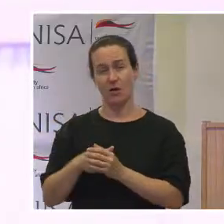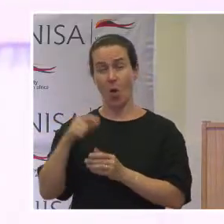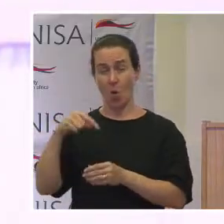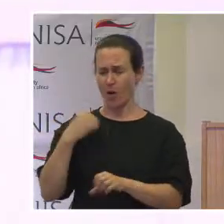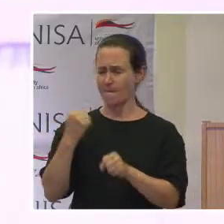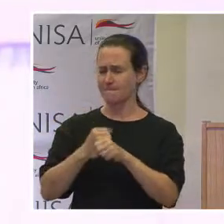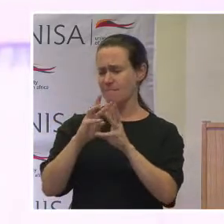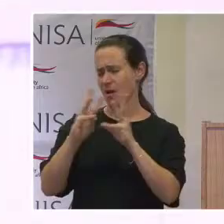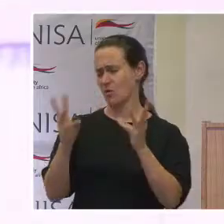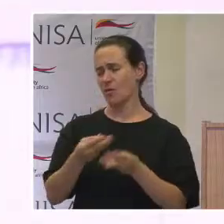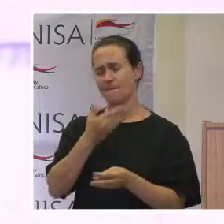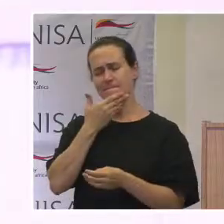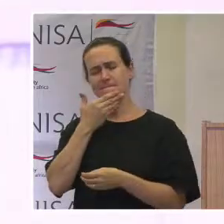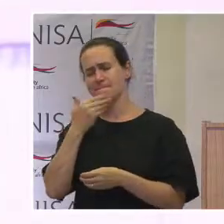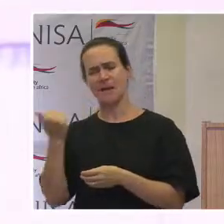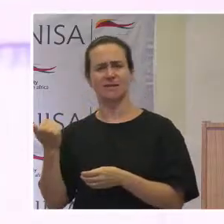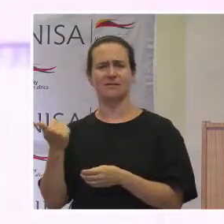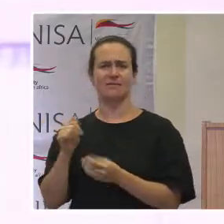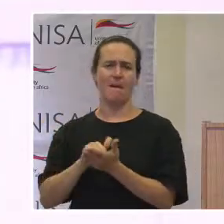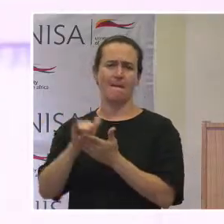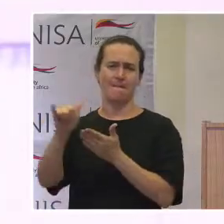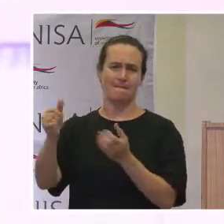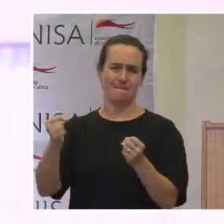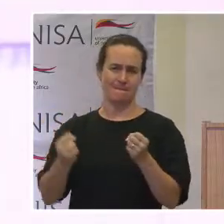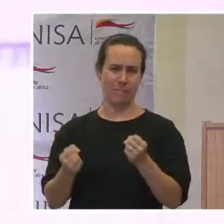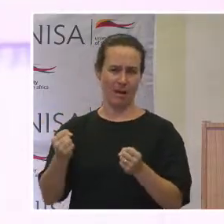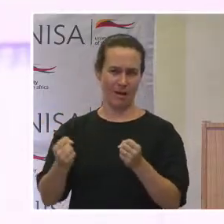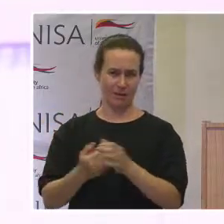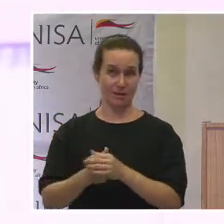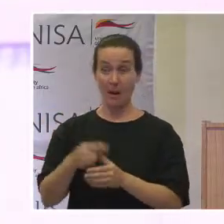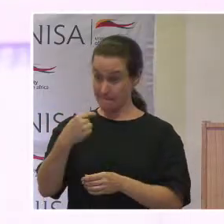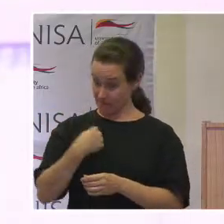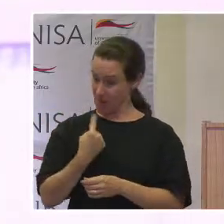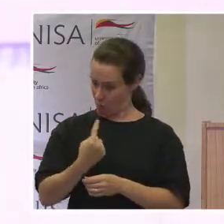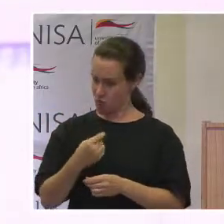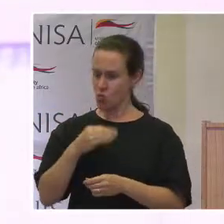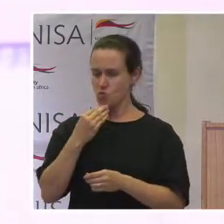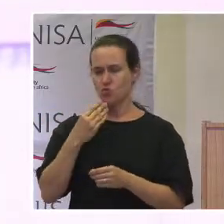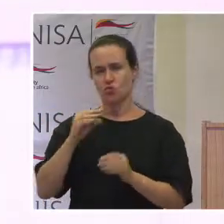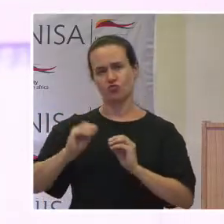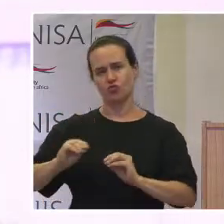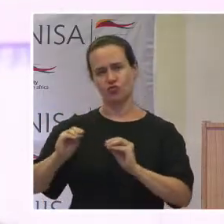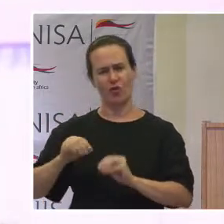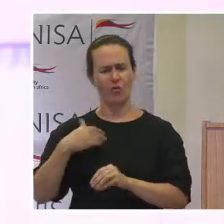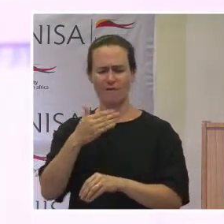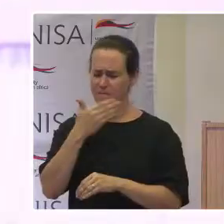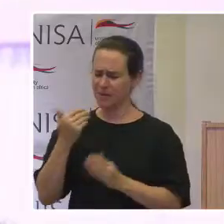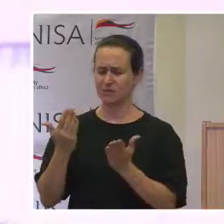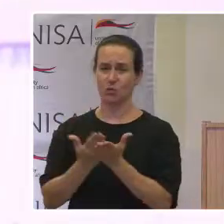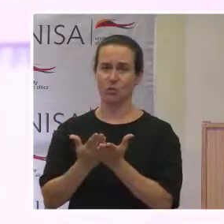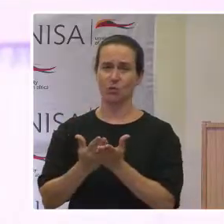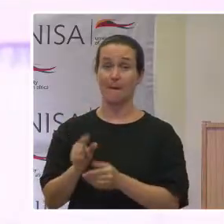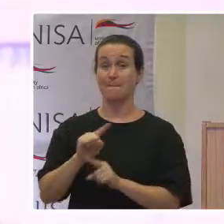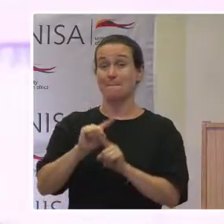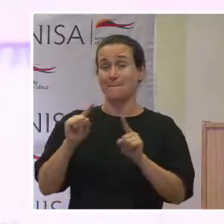pilots. I used to train them, and we've got the best schools in the whole world. However, there's a small